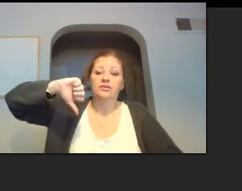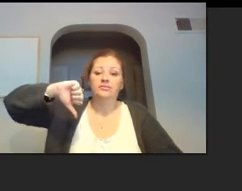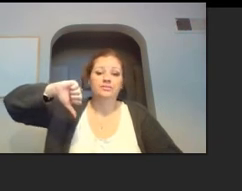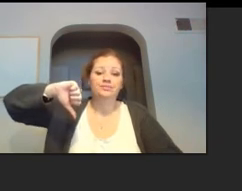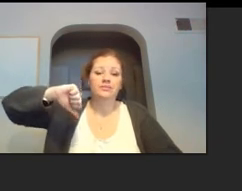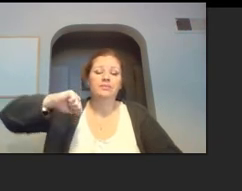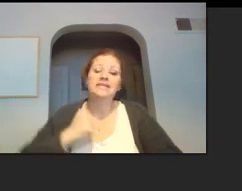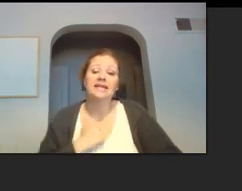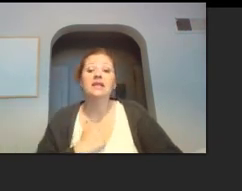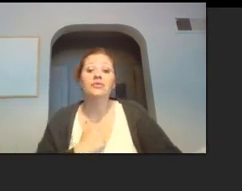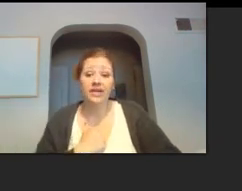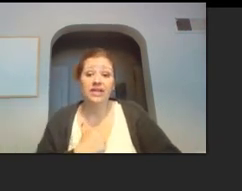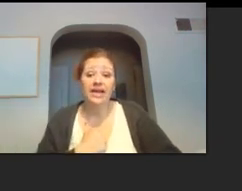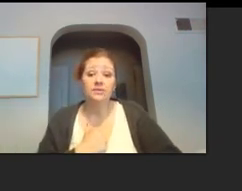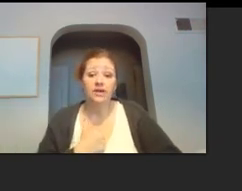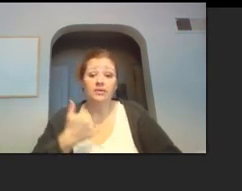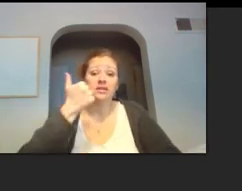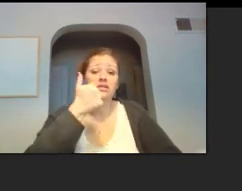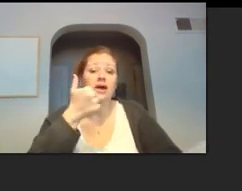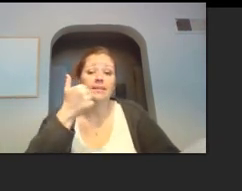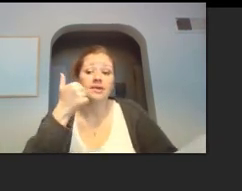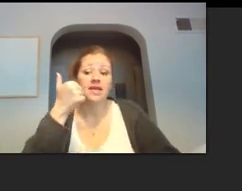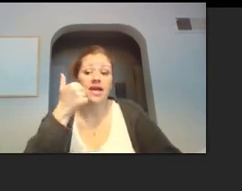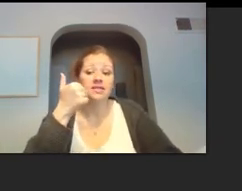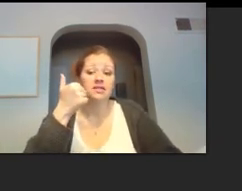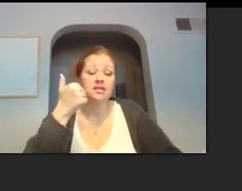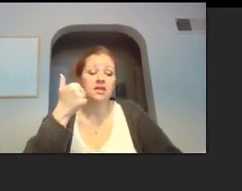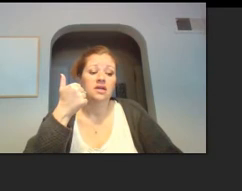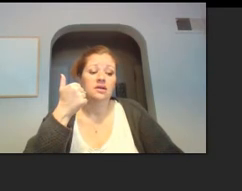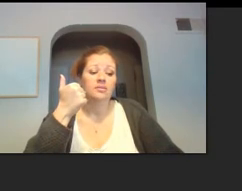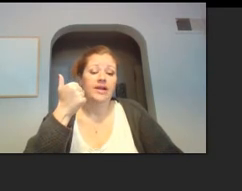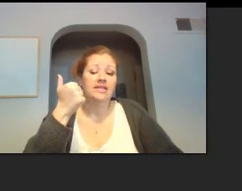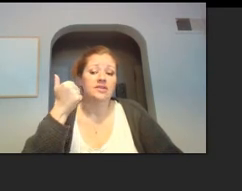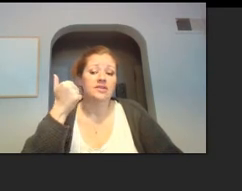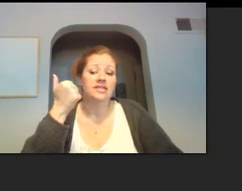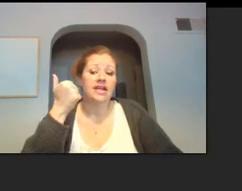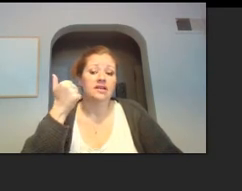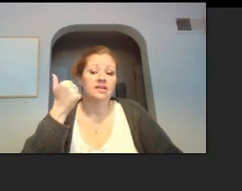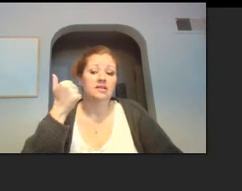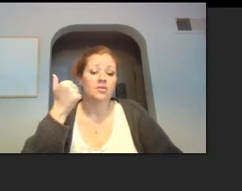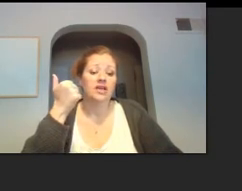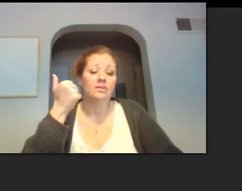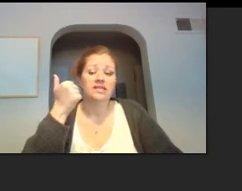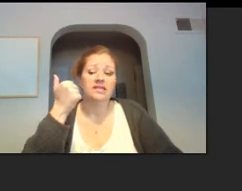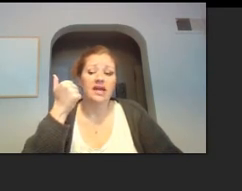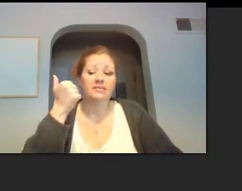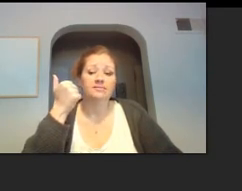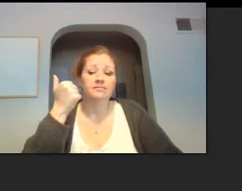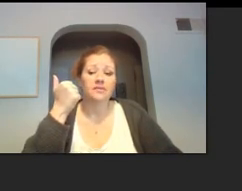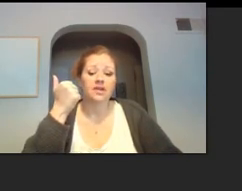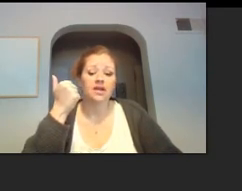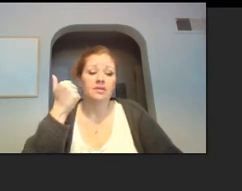no. Miss Amy really likes working with others, so I'm going to say yes. But it's interesting what you might